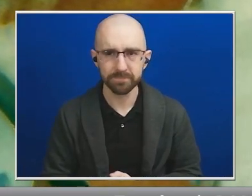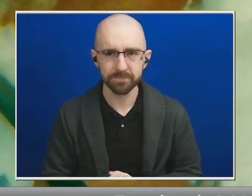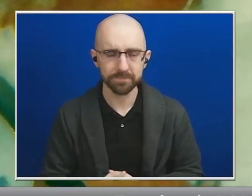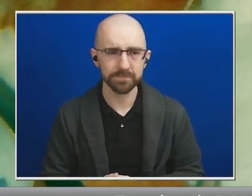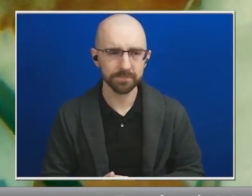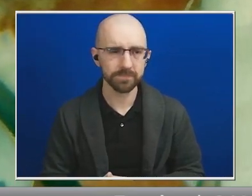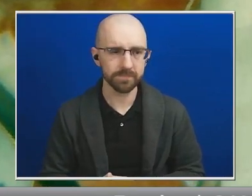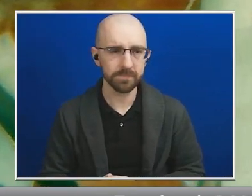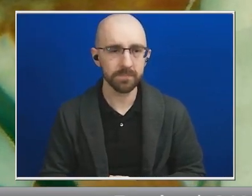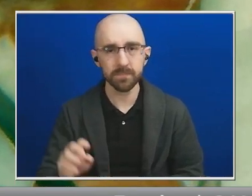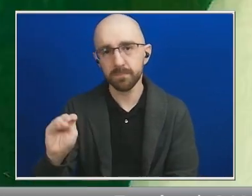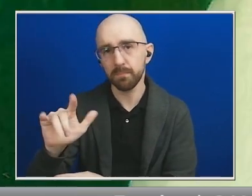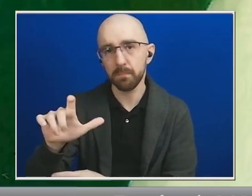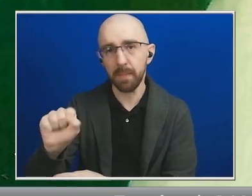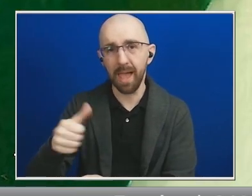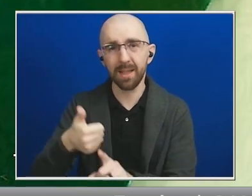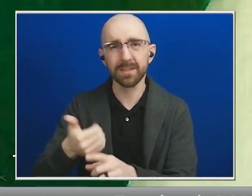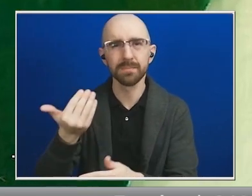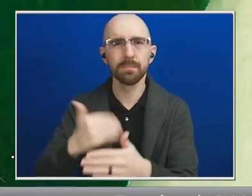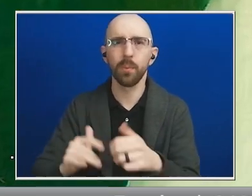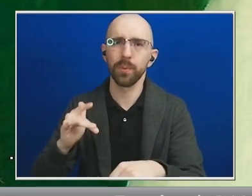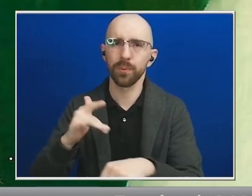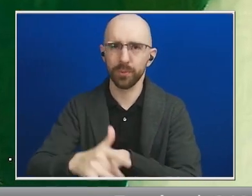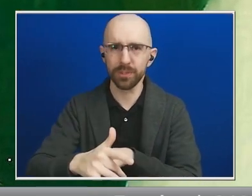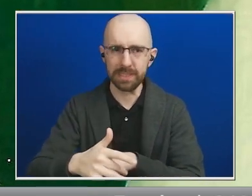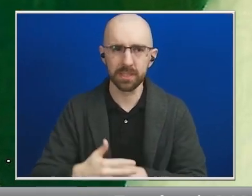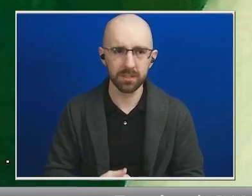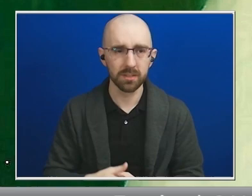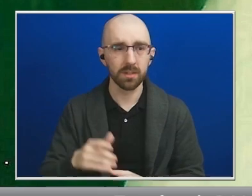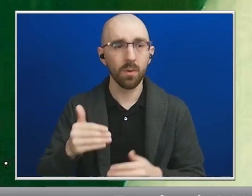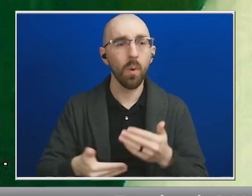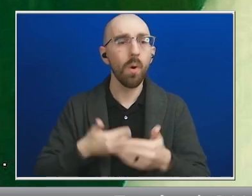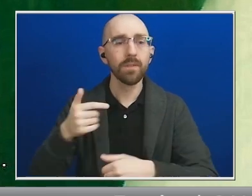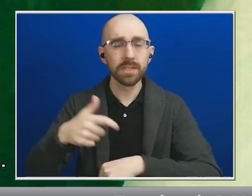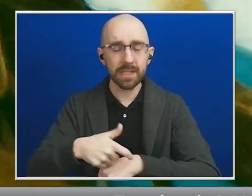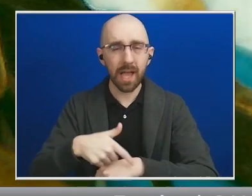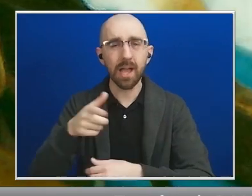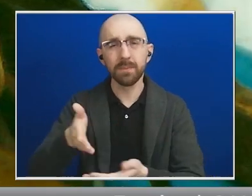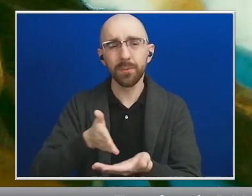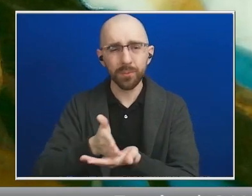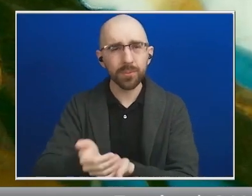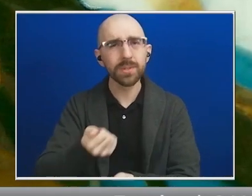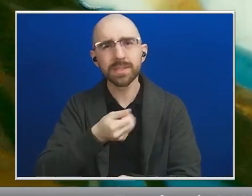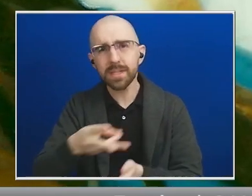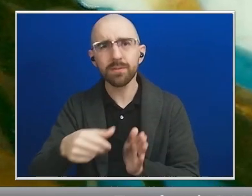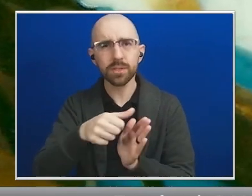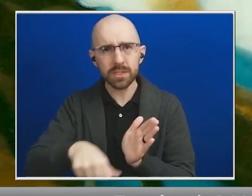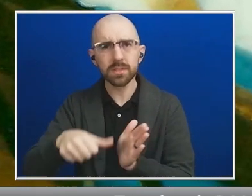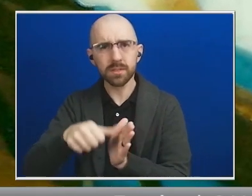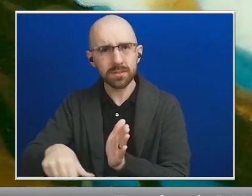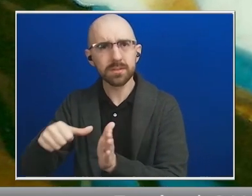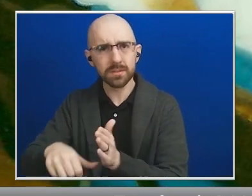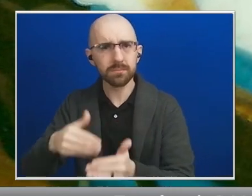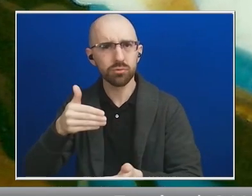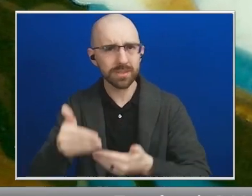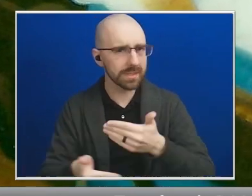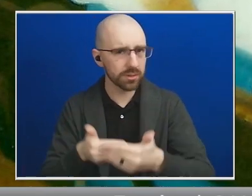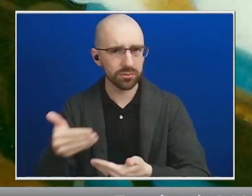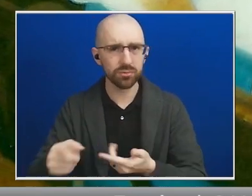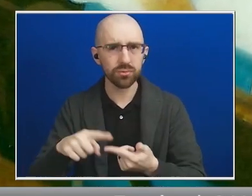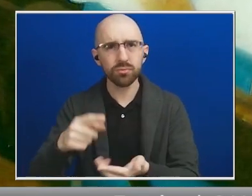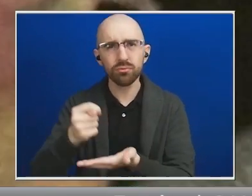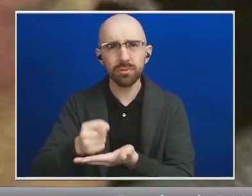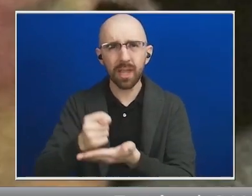Miles was born prematurely. Over time, he underwent multiple surgeries and procedures to treat a complicated